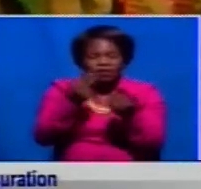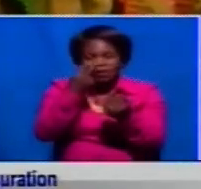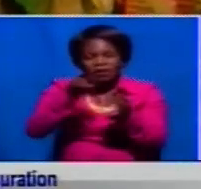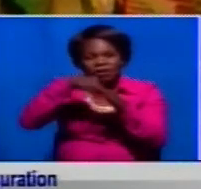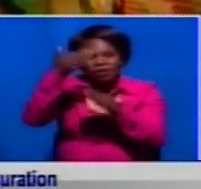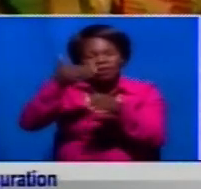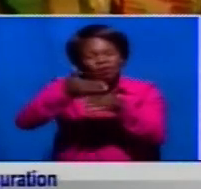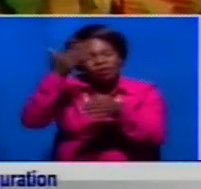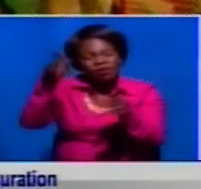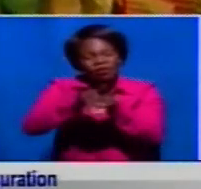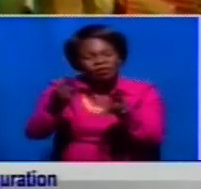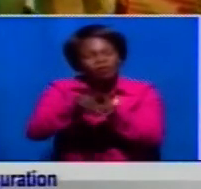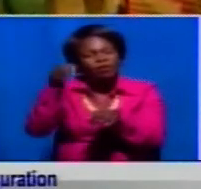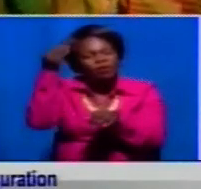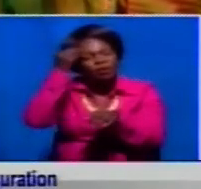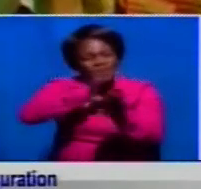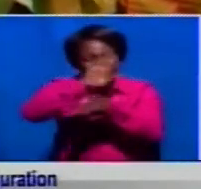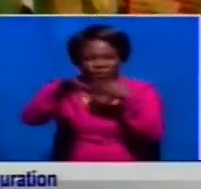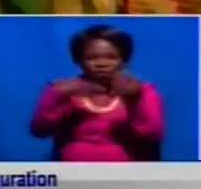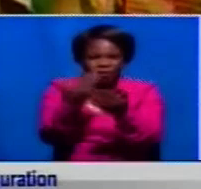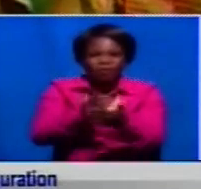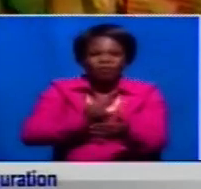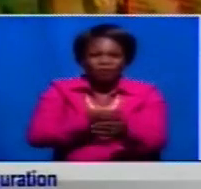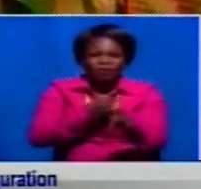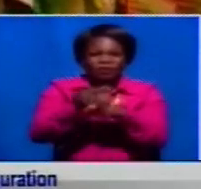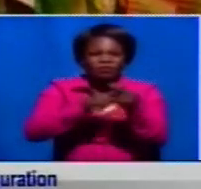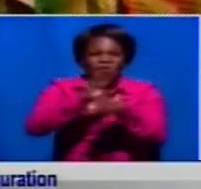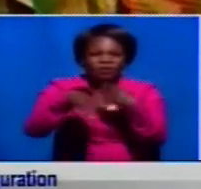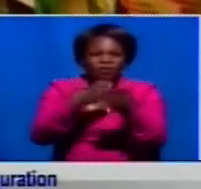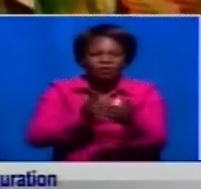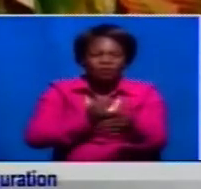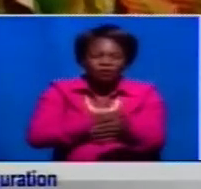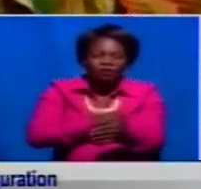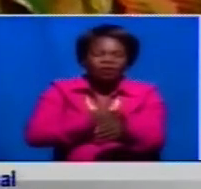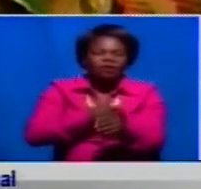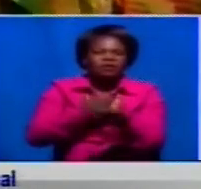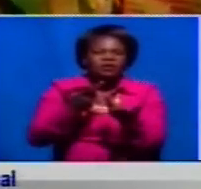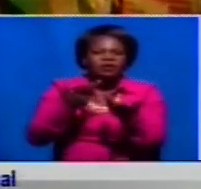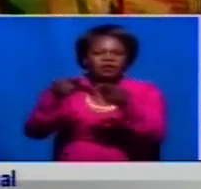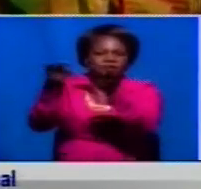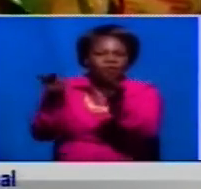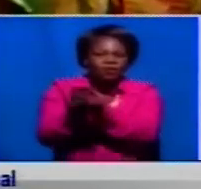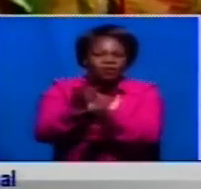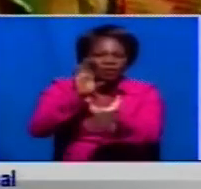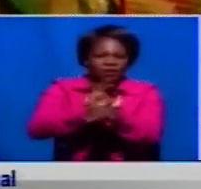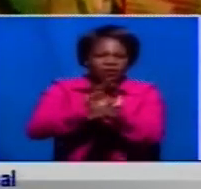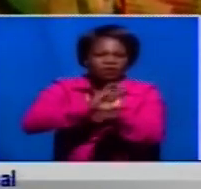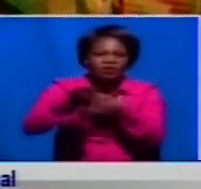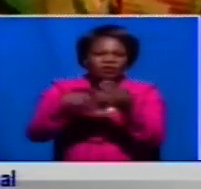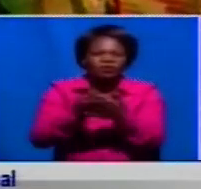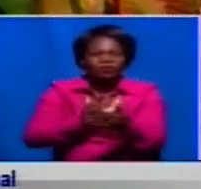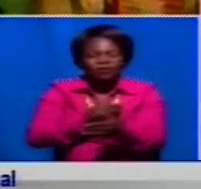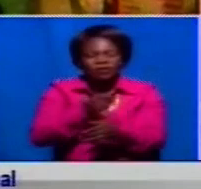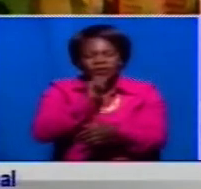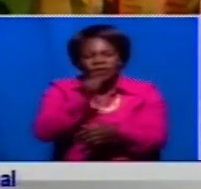realize that all of us, and I mean all of us, the opposition, the church, the civil society, the media, we all have to work together